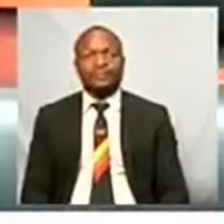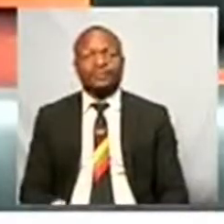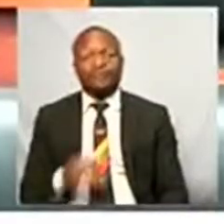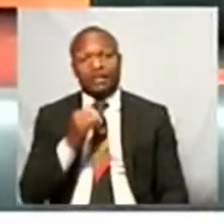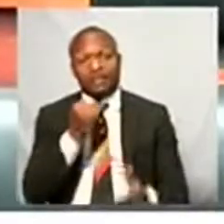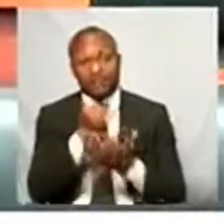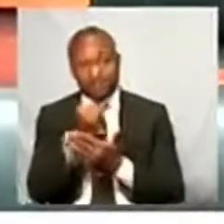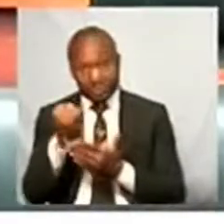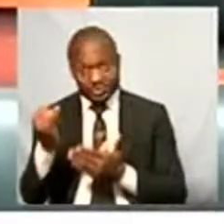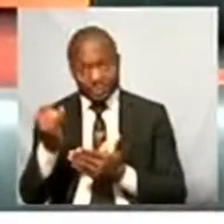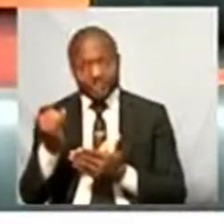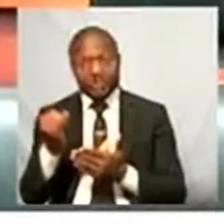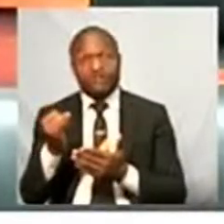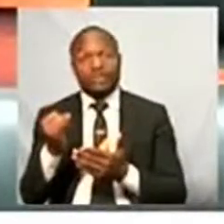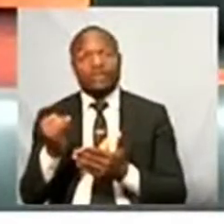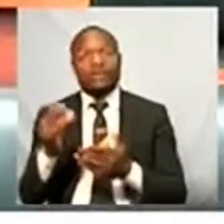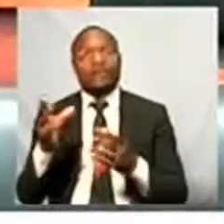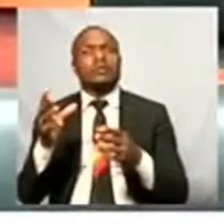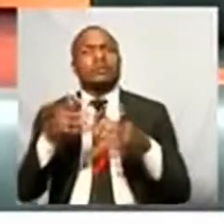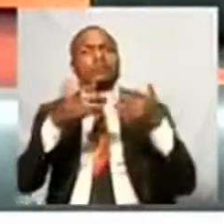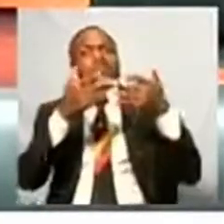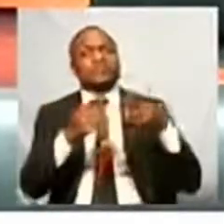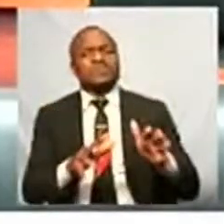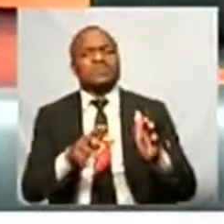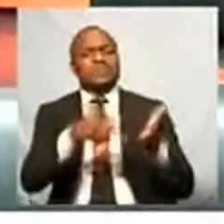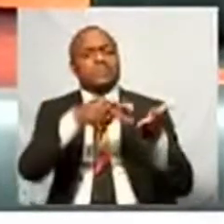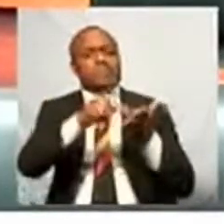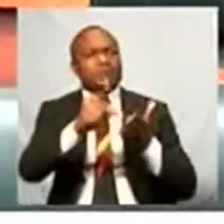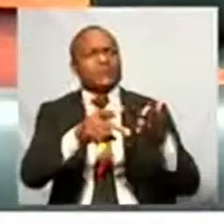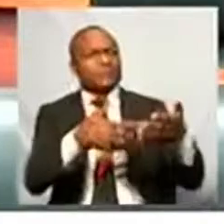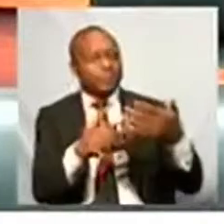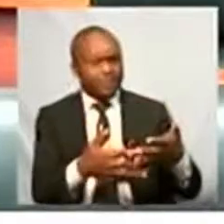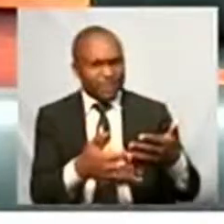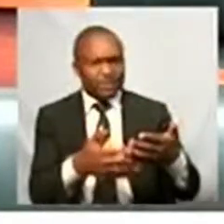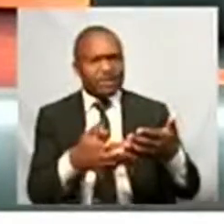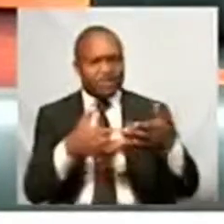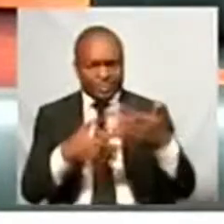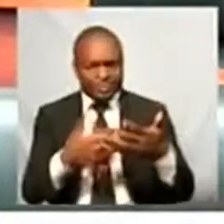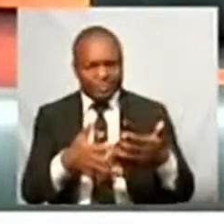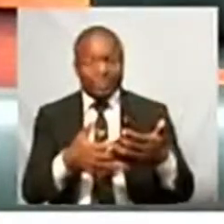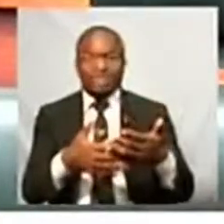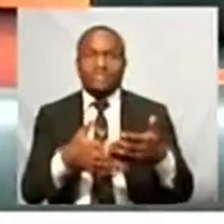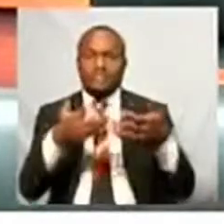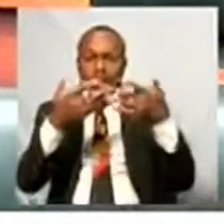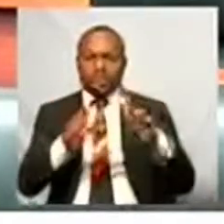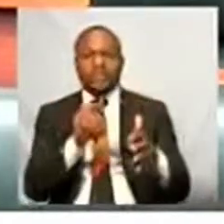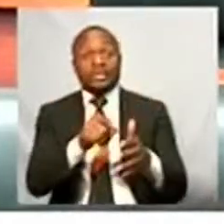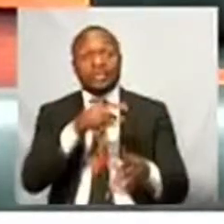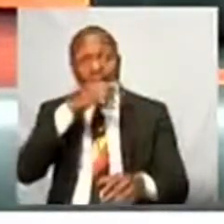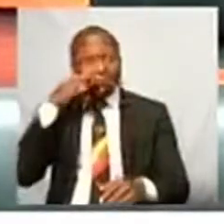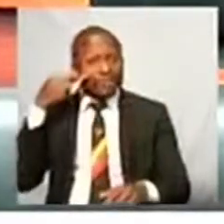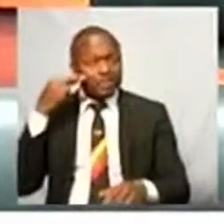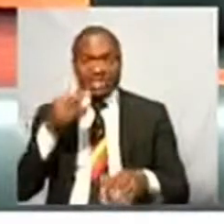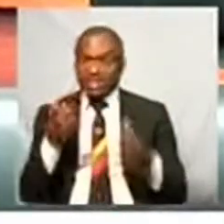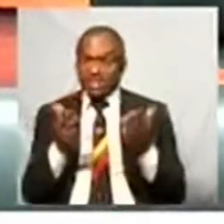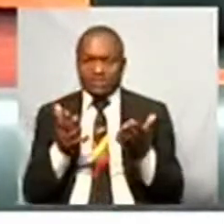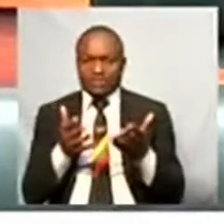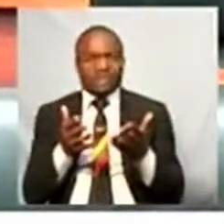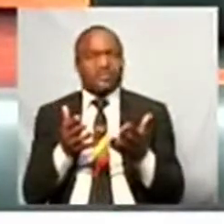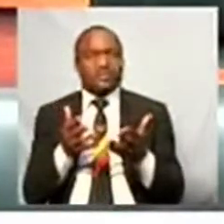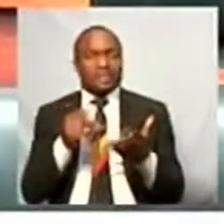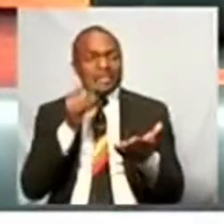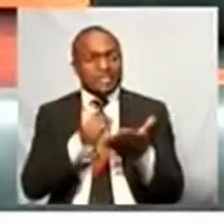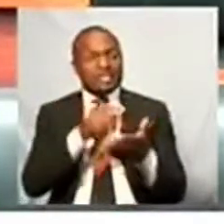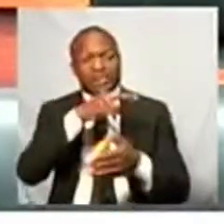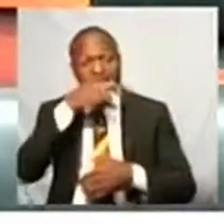issue. Missing payment vouchers, Madam Speaker. Madam Speaker, when vouchers are missing, Madam Speaker, this is theft. There's nothing else, Madam Speaker. This